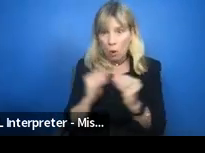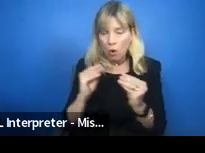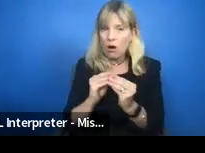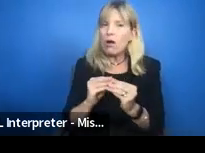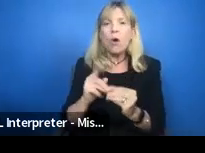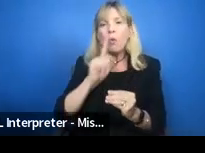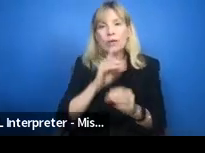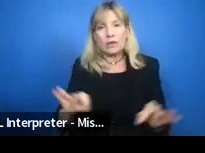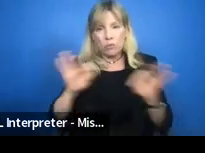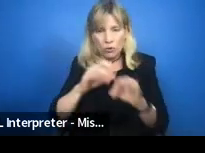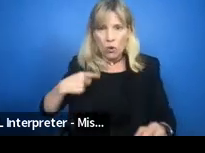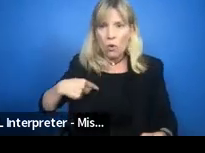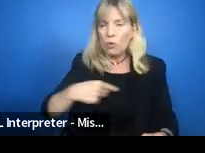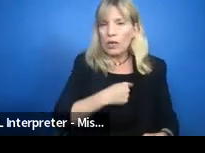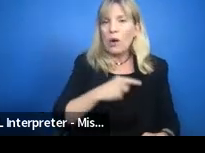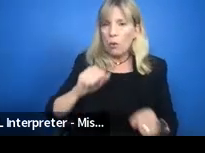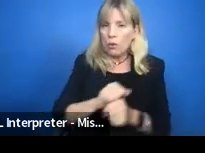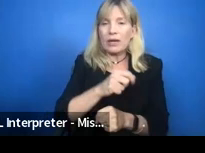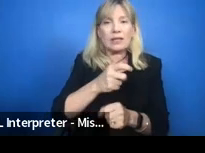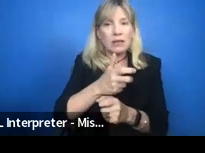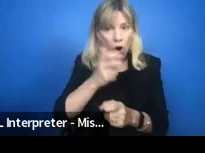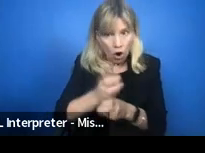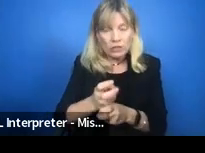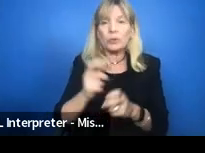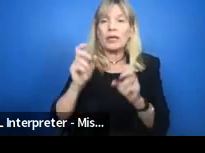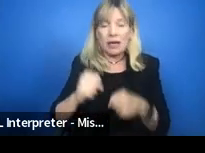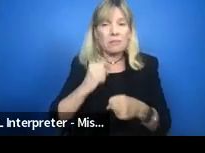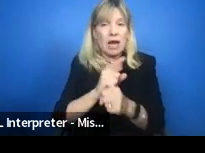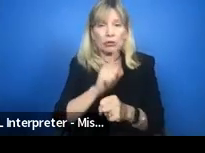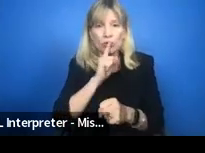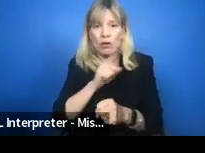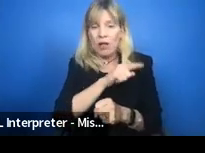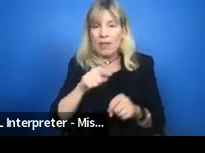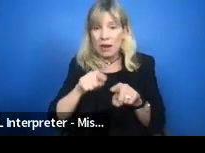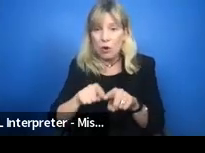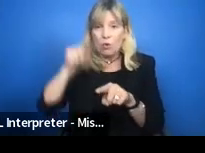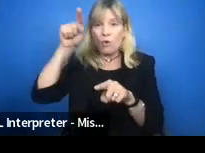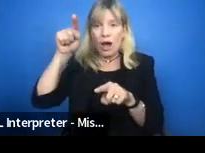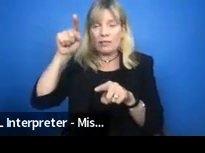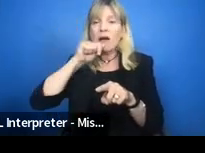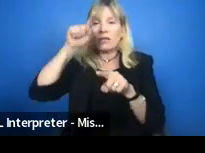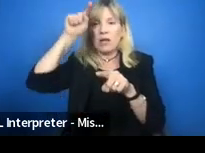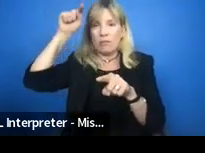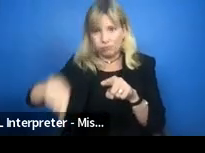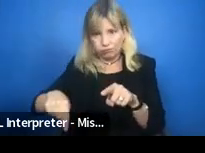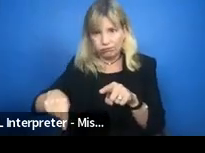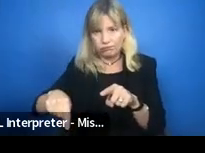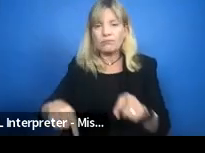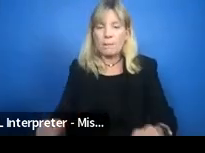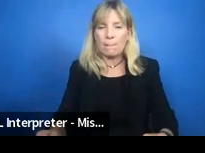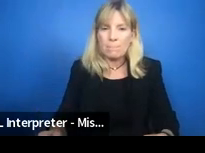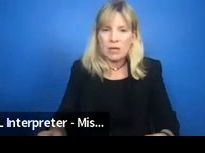it's really important that we're going to work as hard as possible to make sure that sharp rise doesn't fall just as sharply.